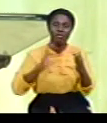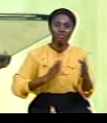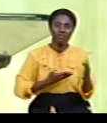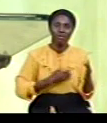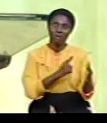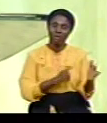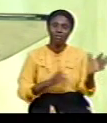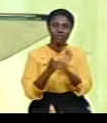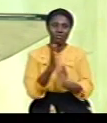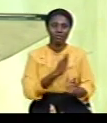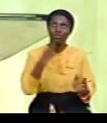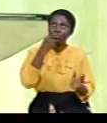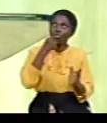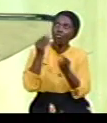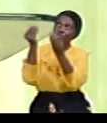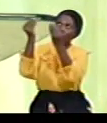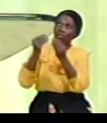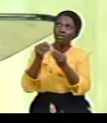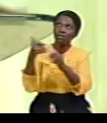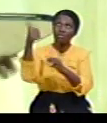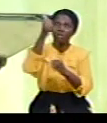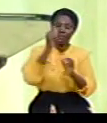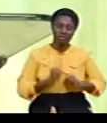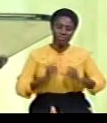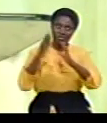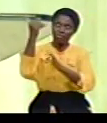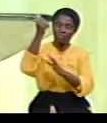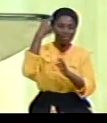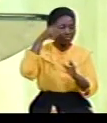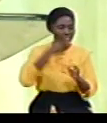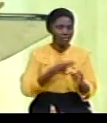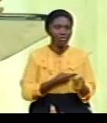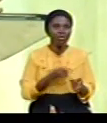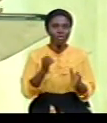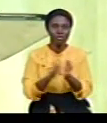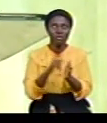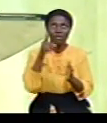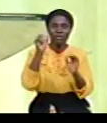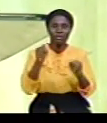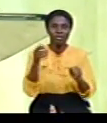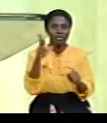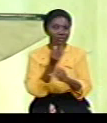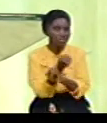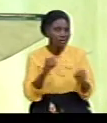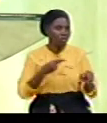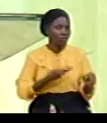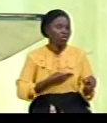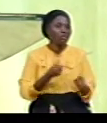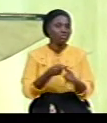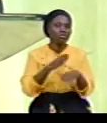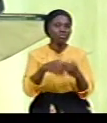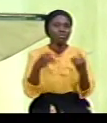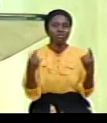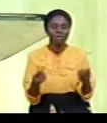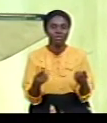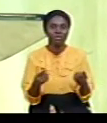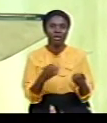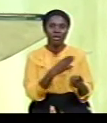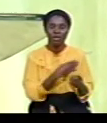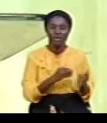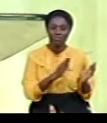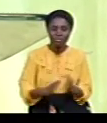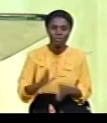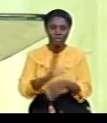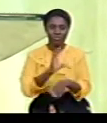might redeem us from all iniquity and purify unto himself a peculiar people, zealous of good